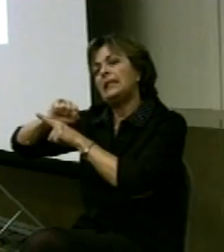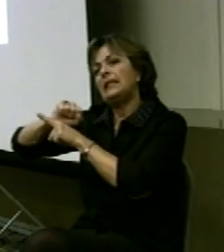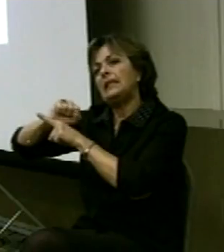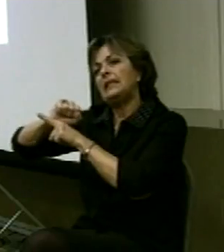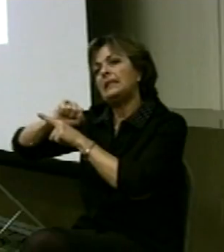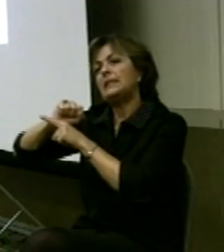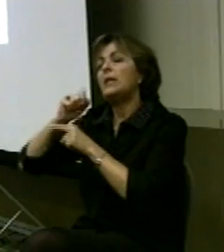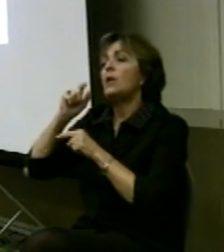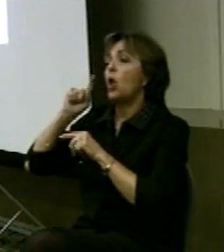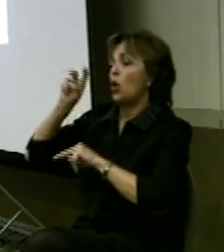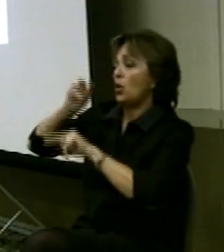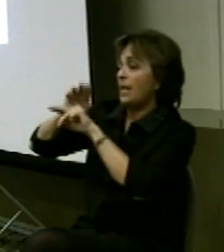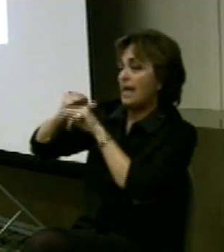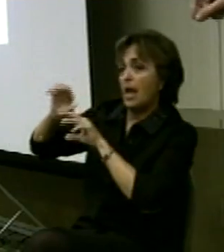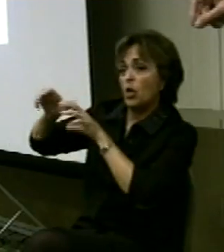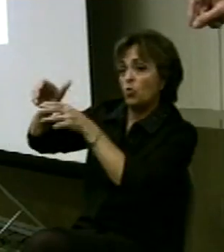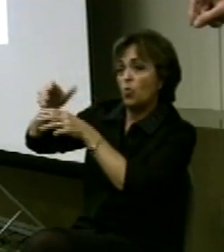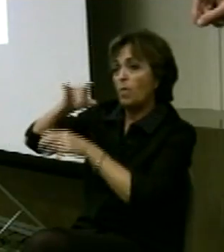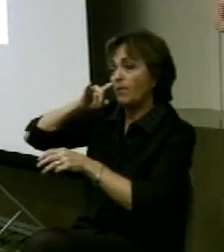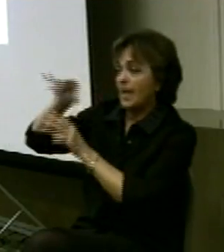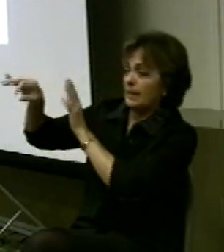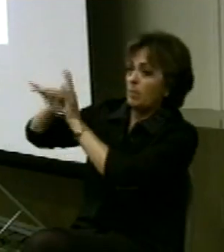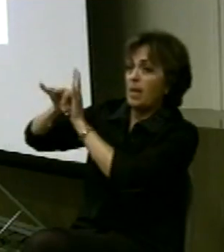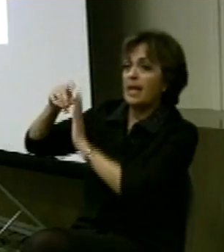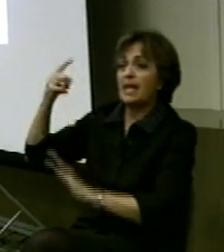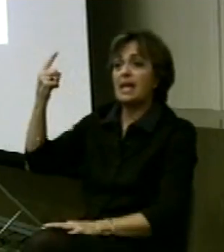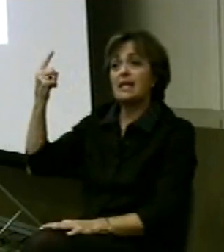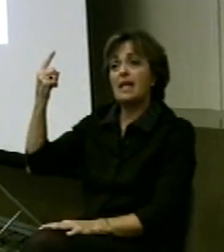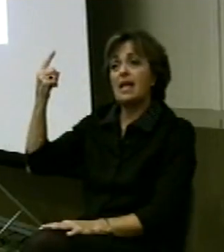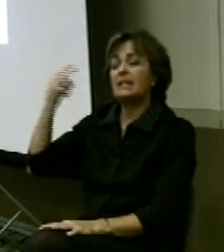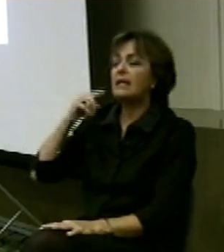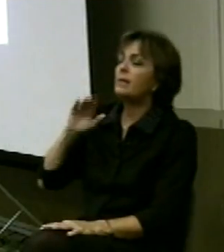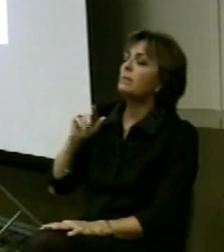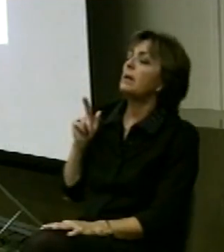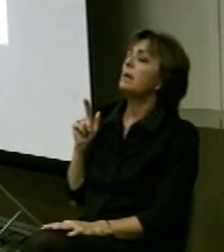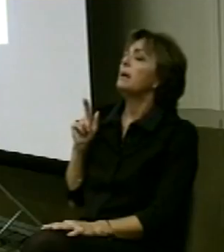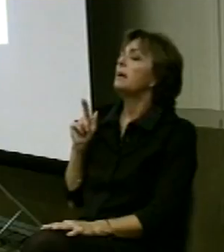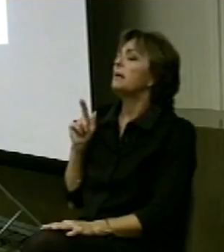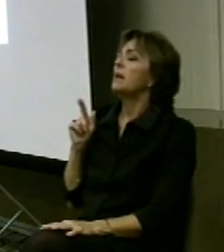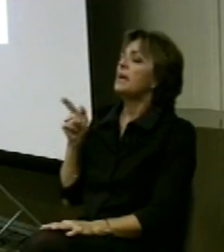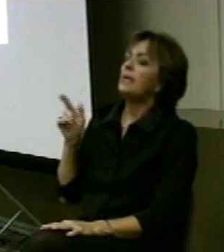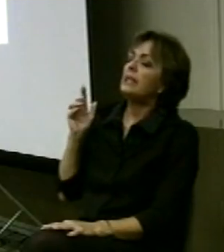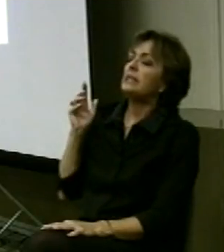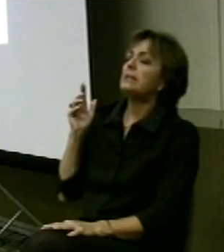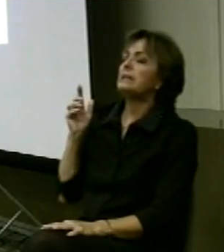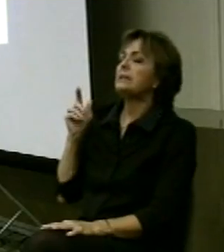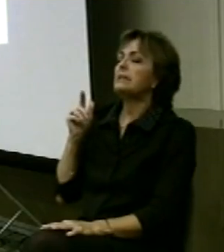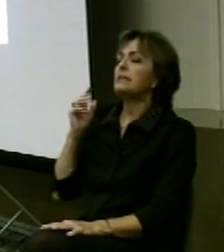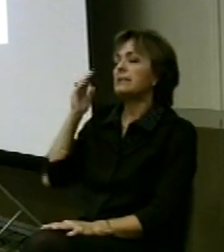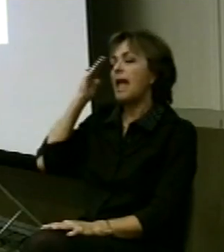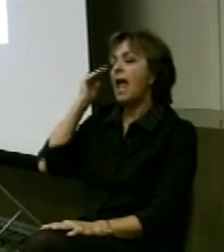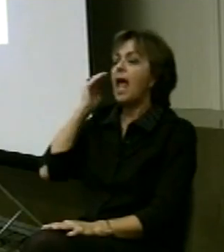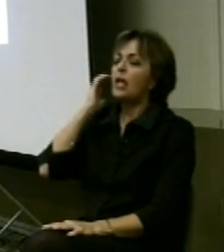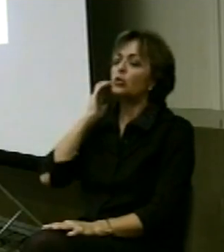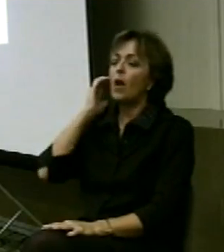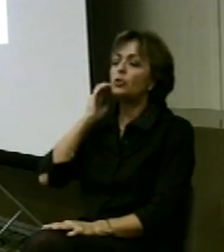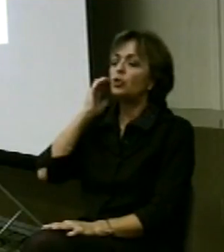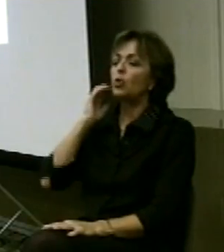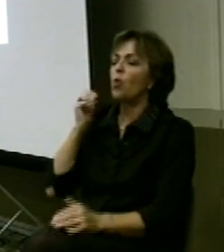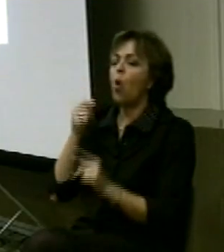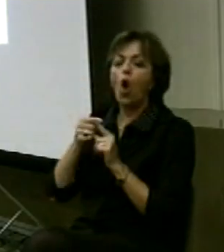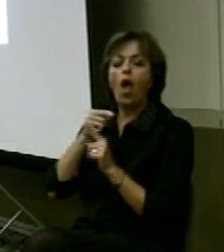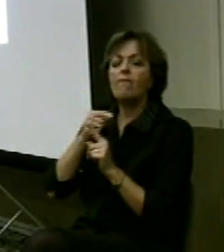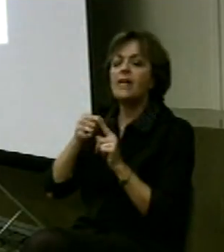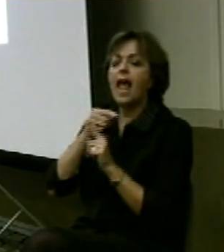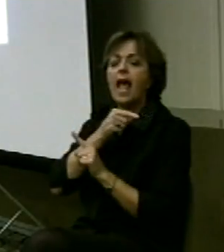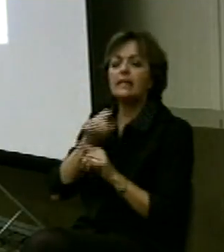looking at a group of kids, picking a kid, saying, oh, well, you know, let's call, you know, he's a head scratcher, or he's off-task behavior, or